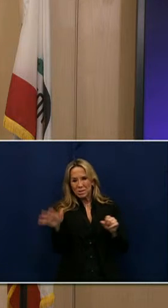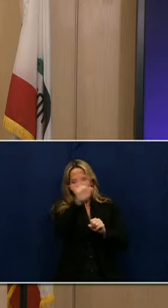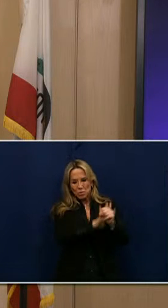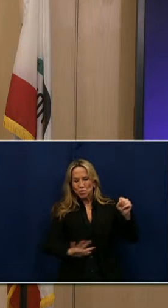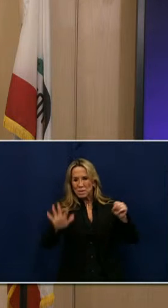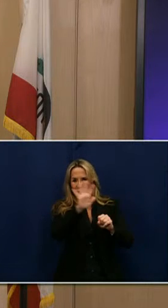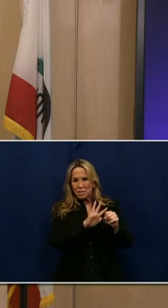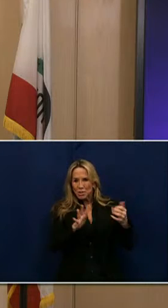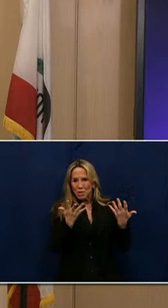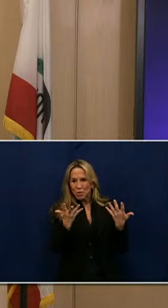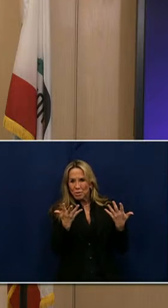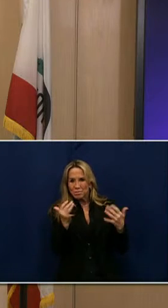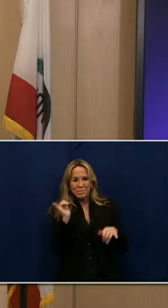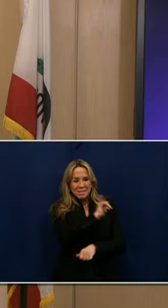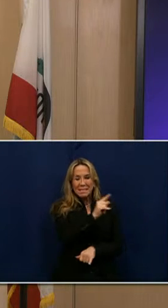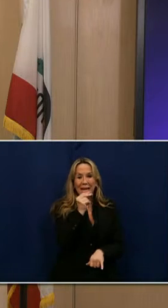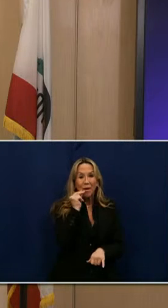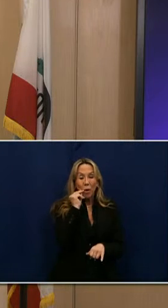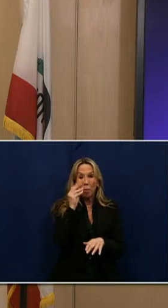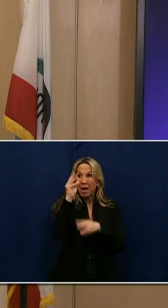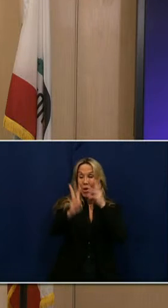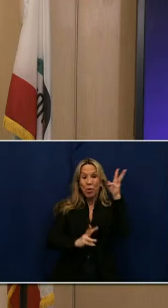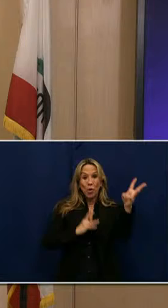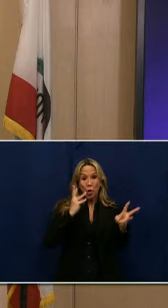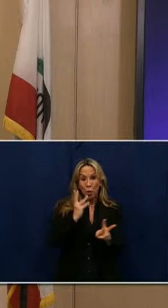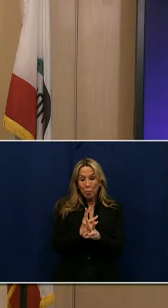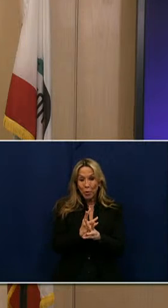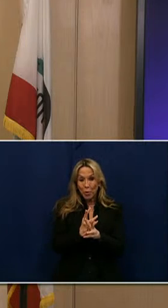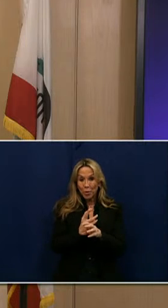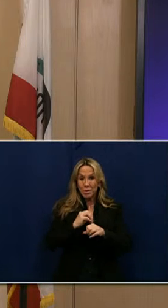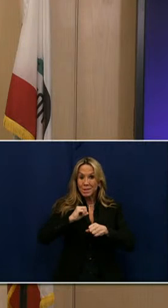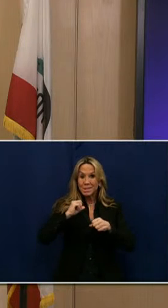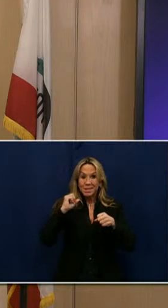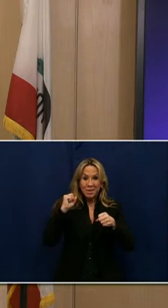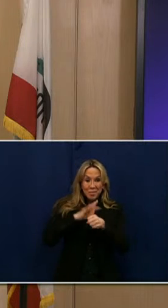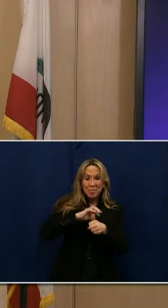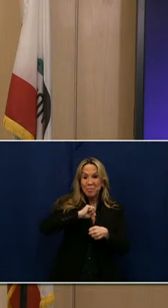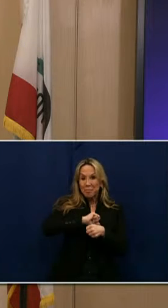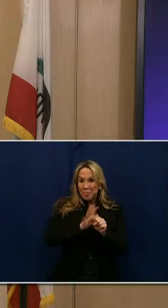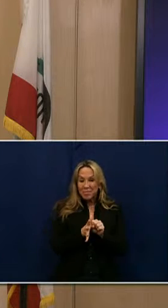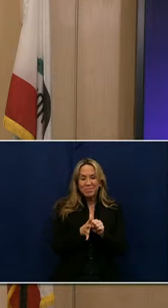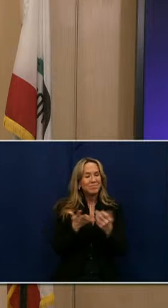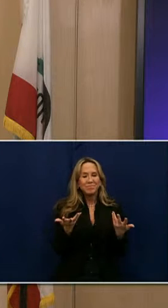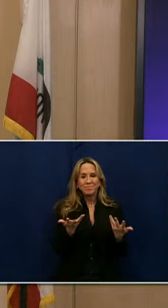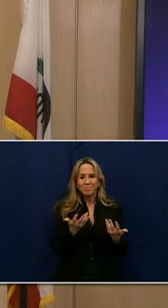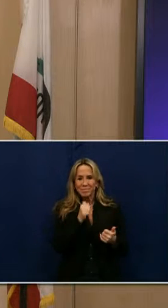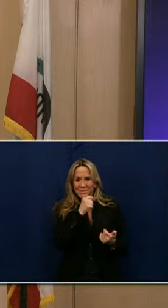pandemic, and we will continue to advocate in the courts for what we think is in the best interest of public health. Thank you.